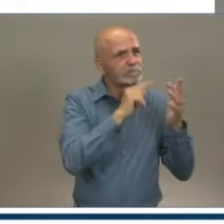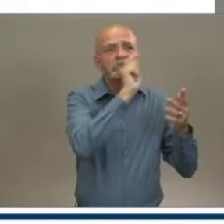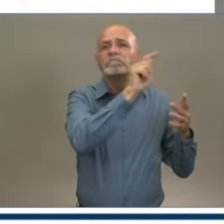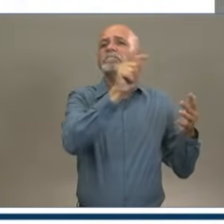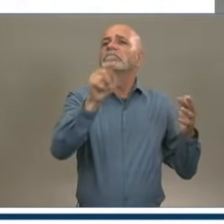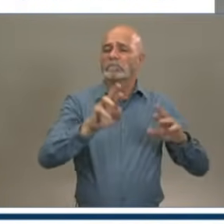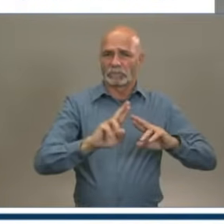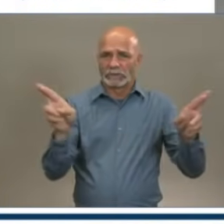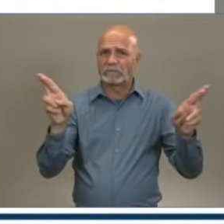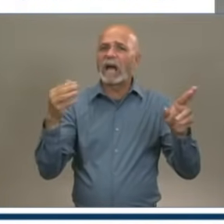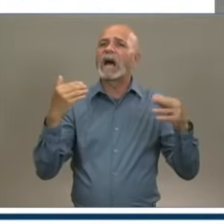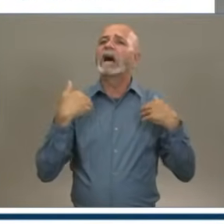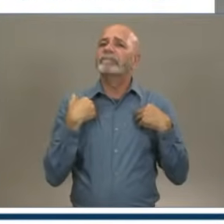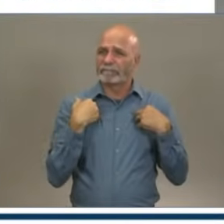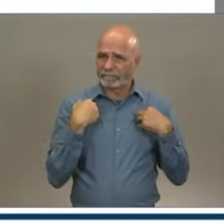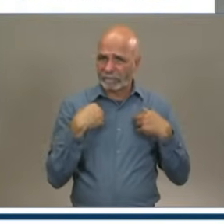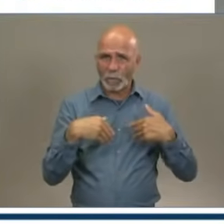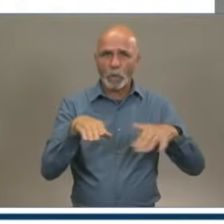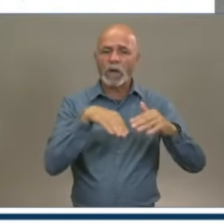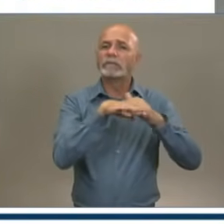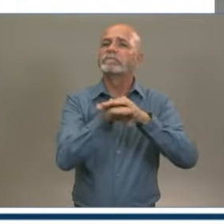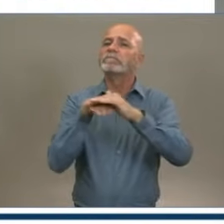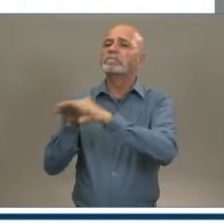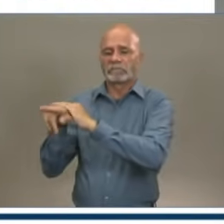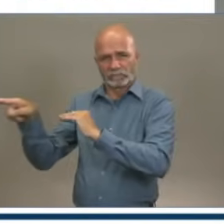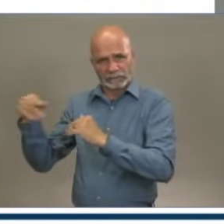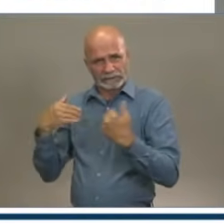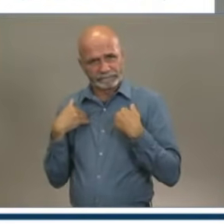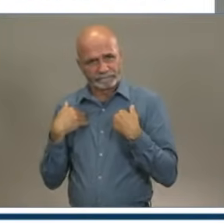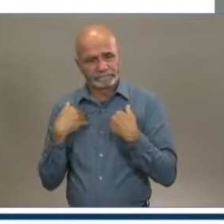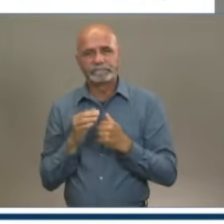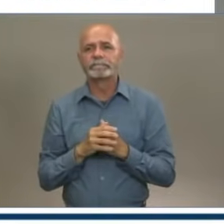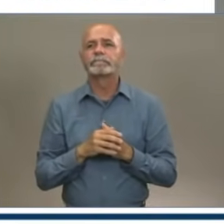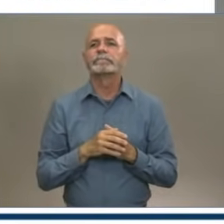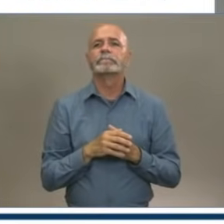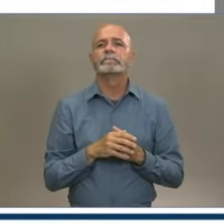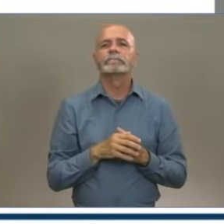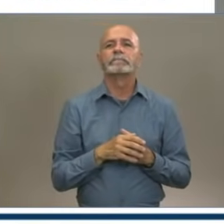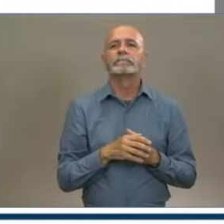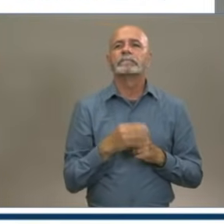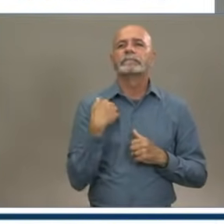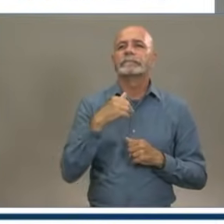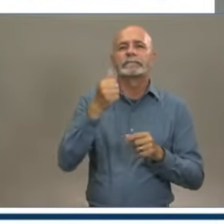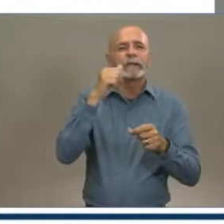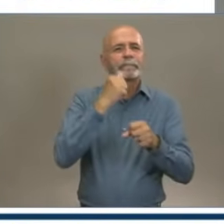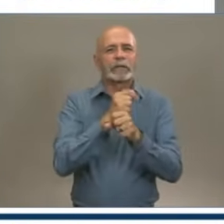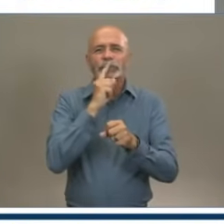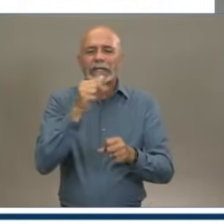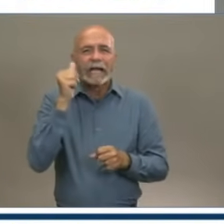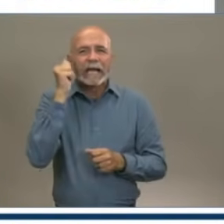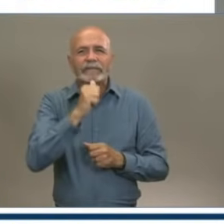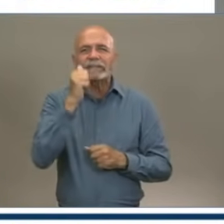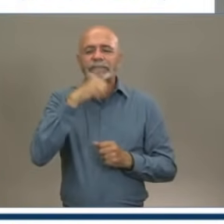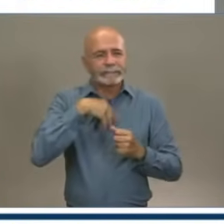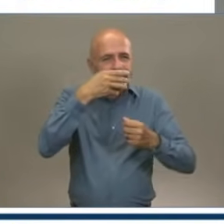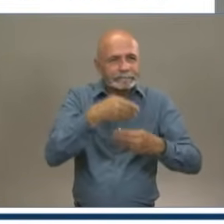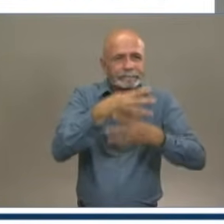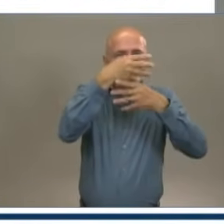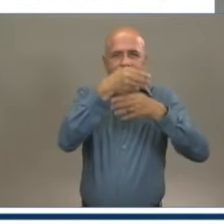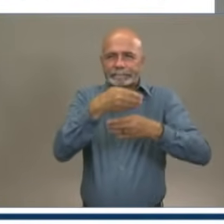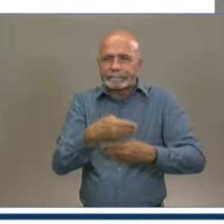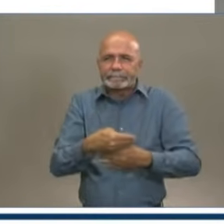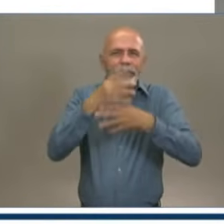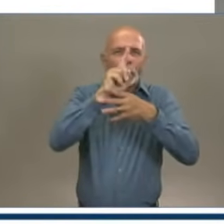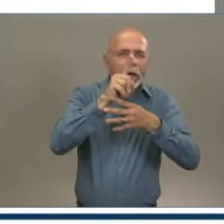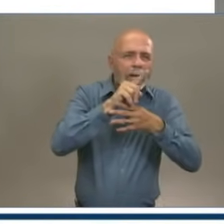across the province, and we continue to look every day. We look at a very local level what our vaccine uptake